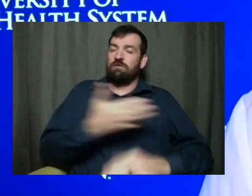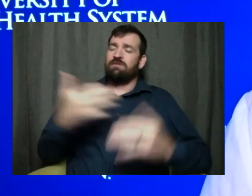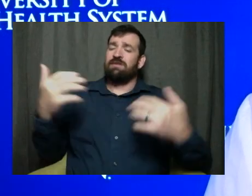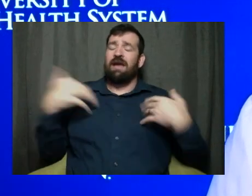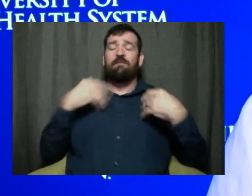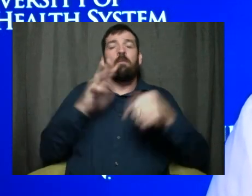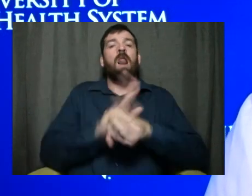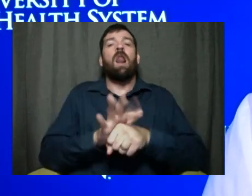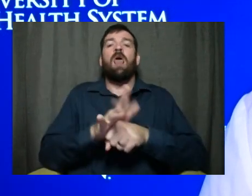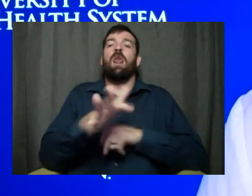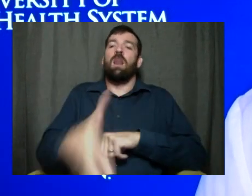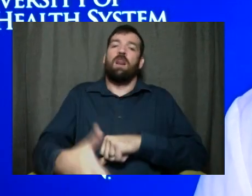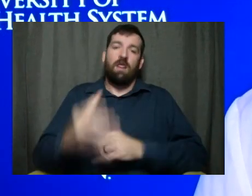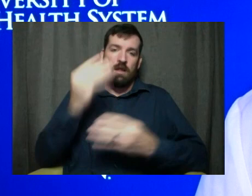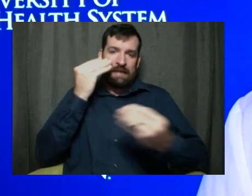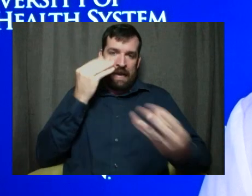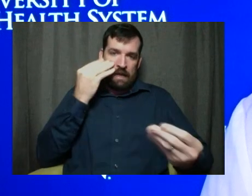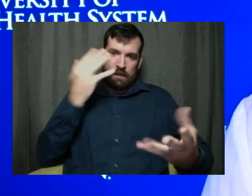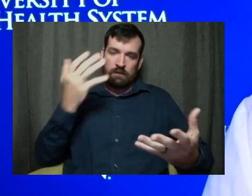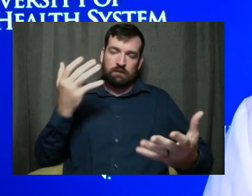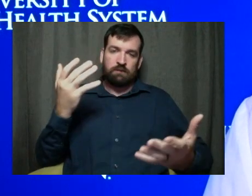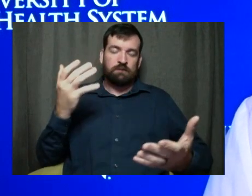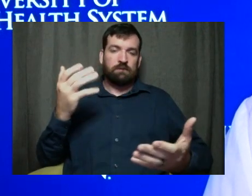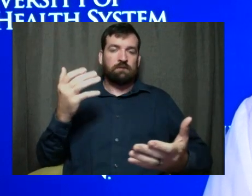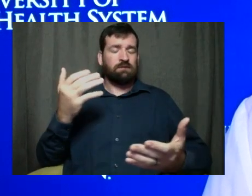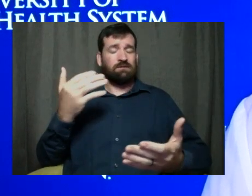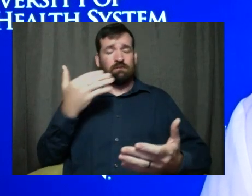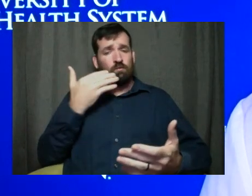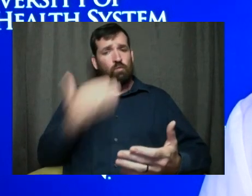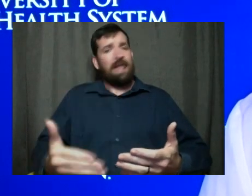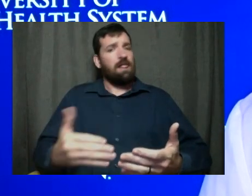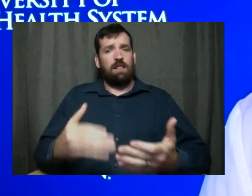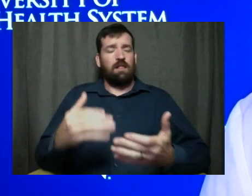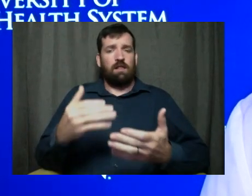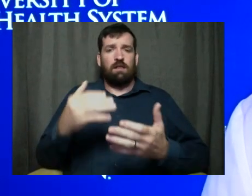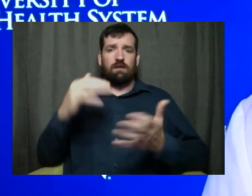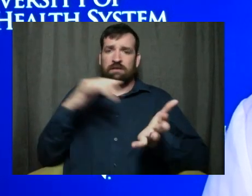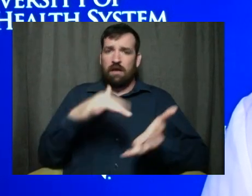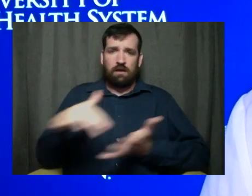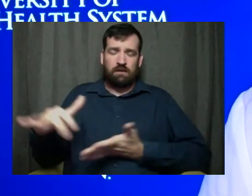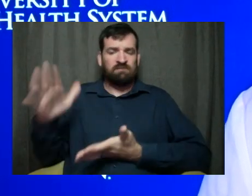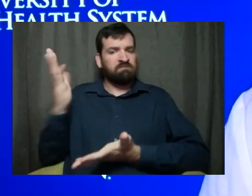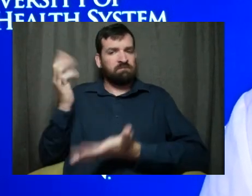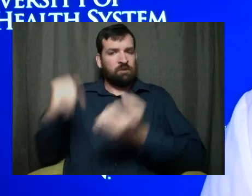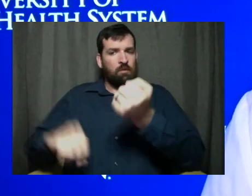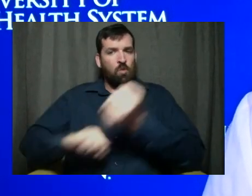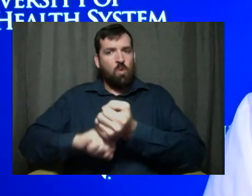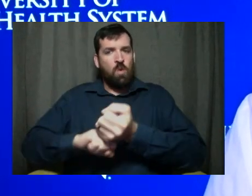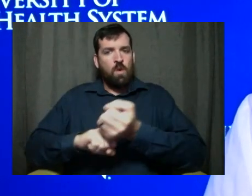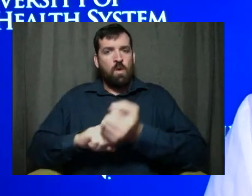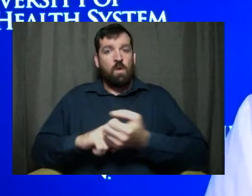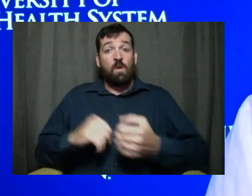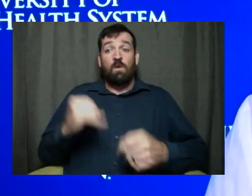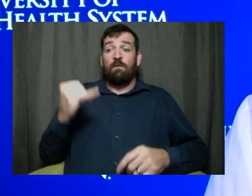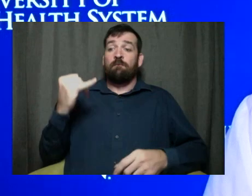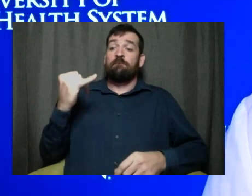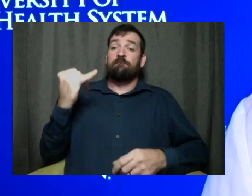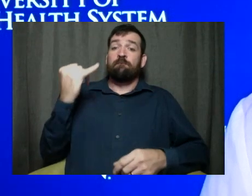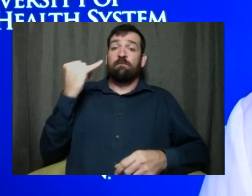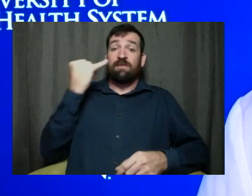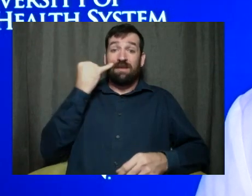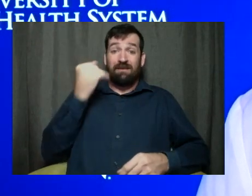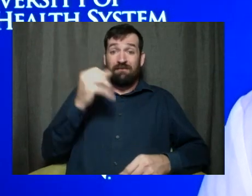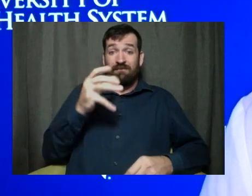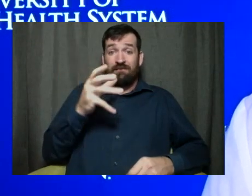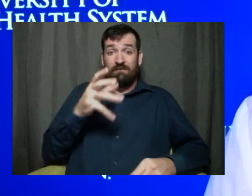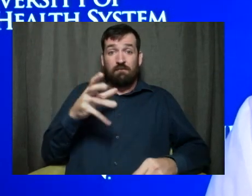data, well done studies that continue to support the fact that mothers who get